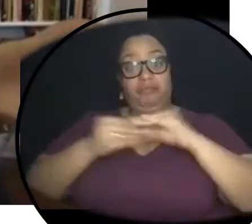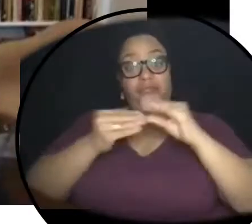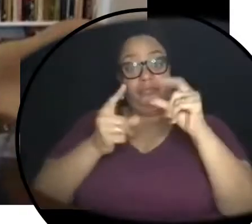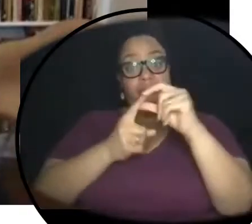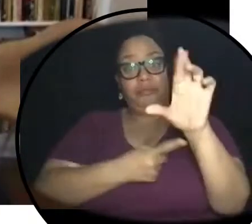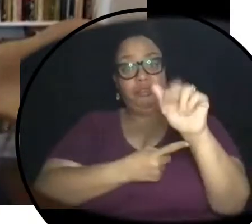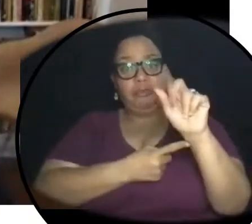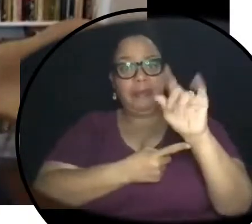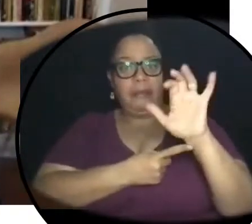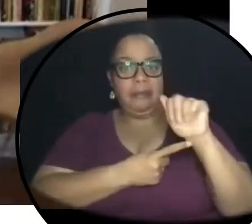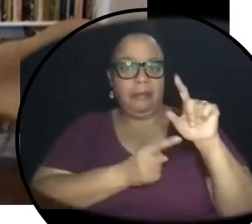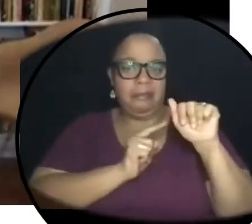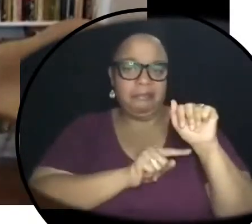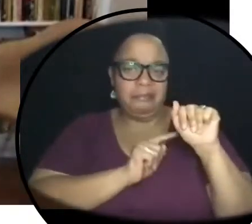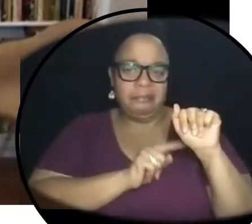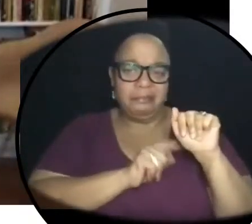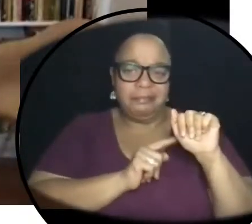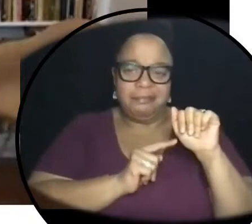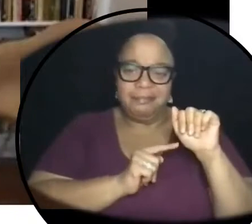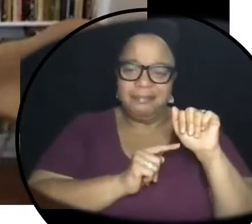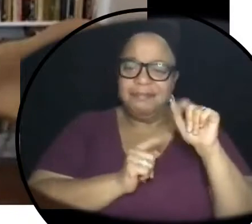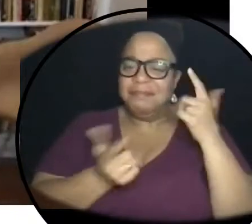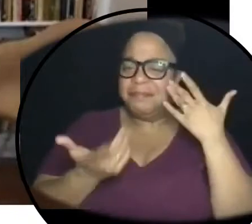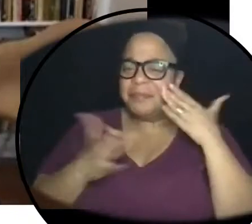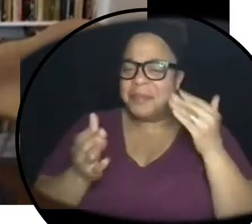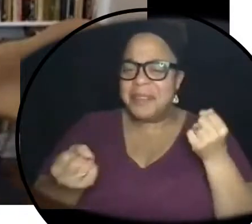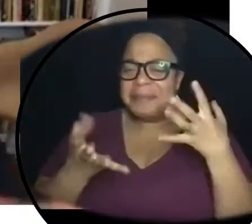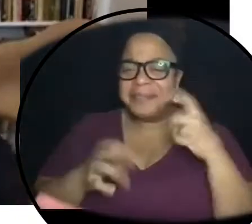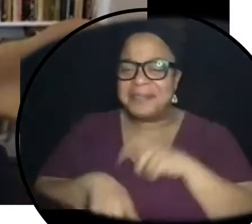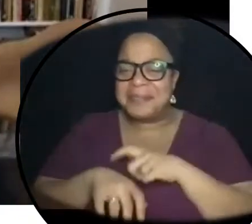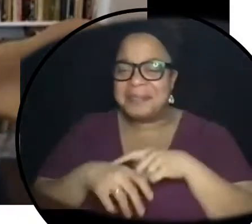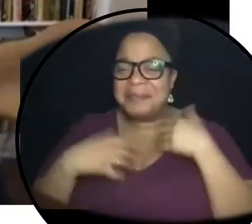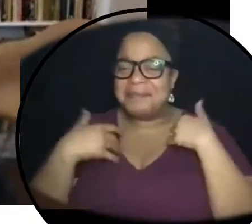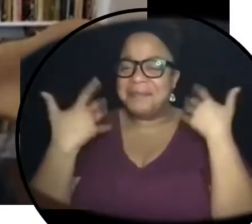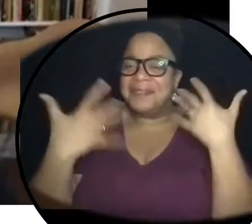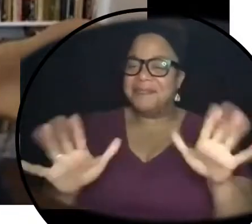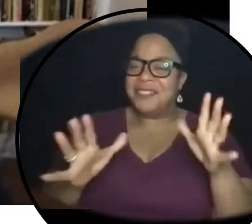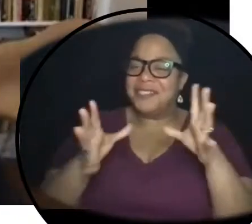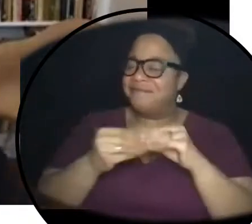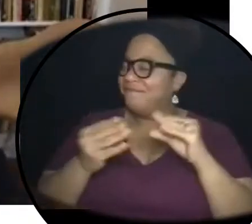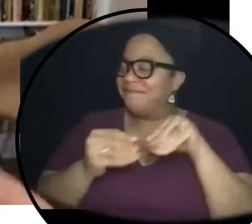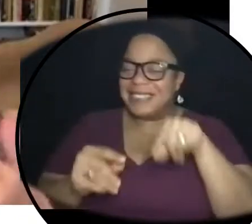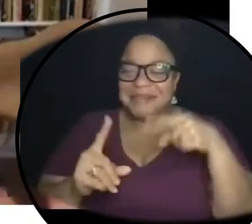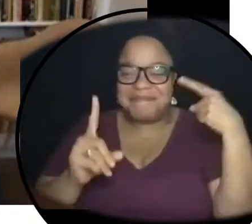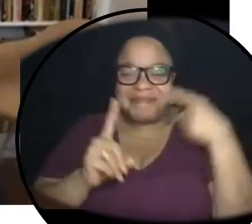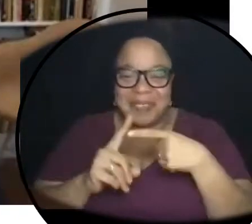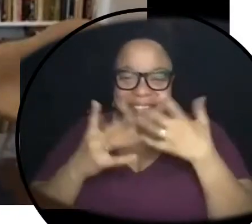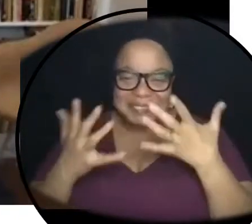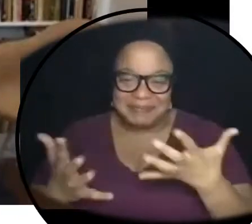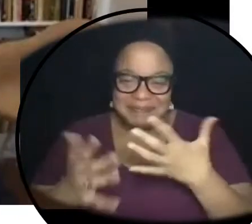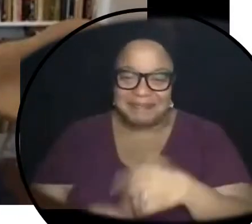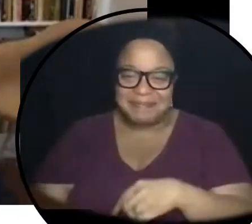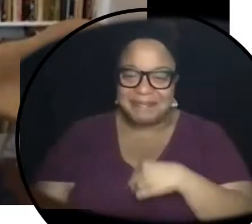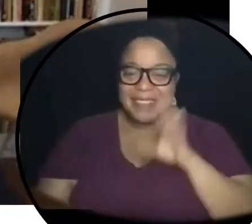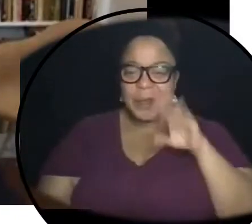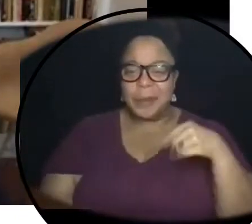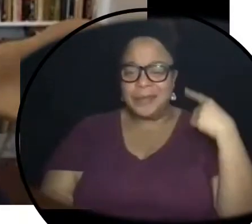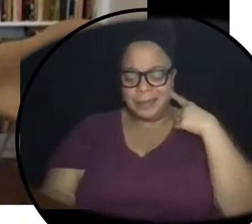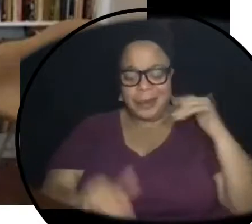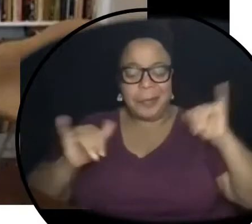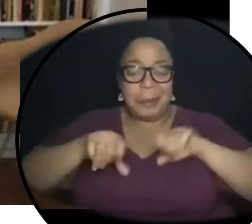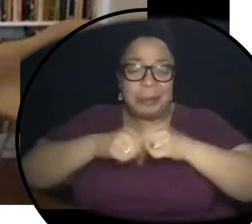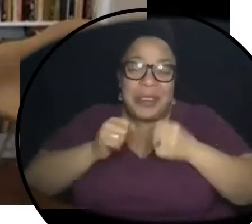So we don't look at policing and incarceration as discrete institutions that